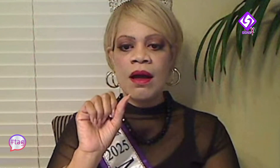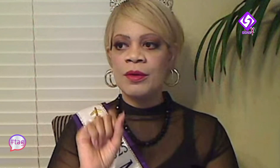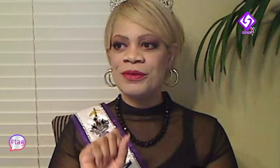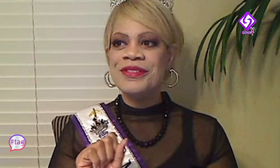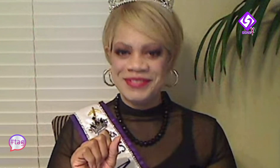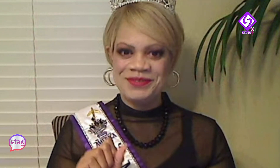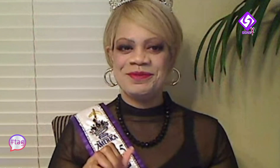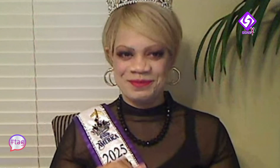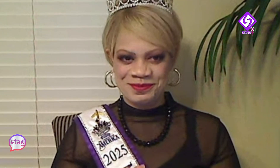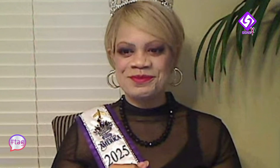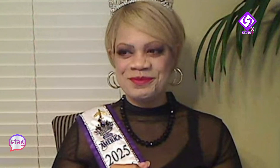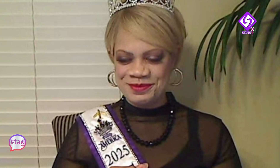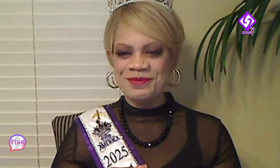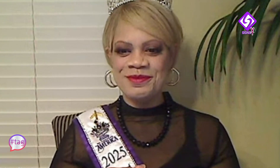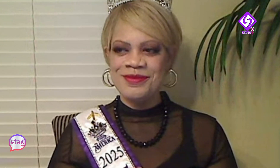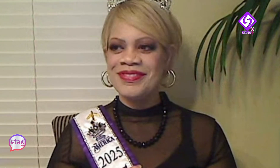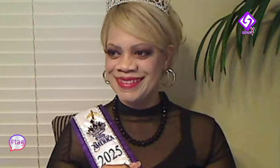Yay!